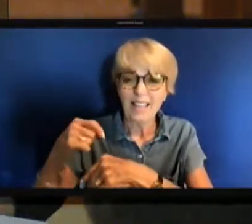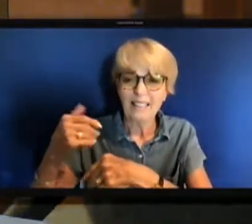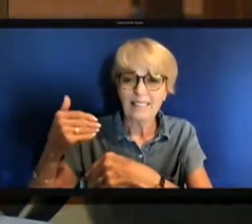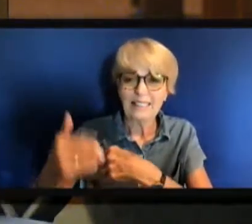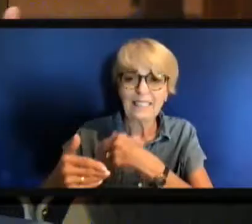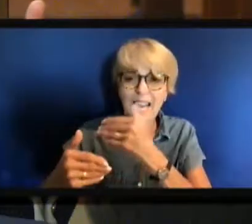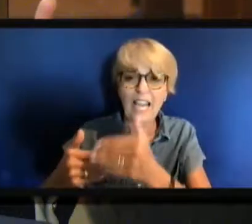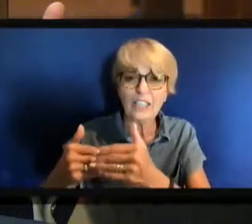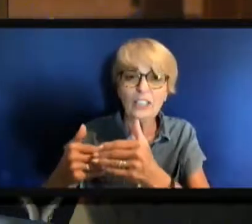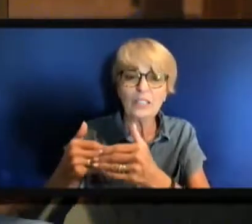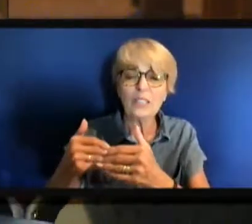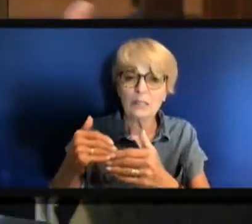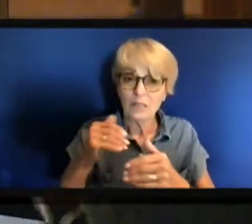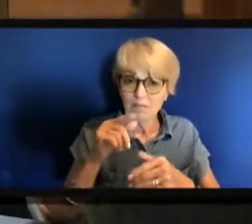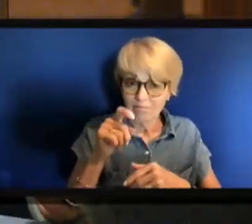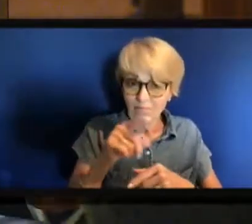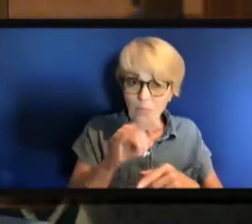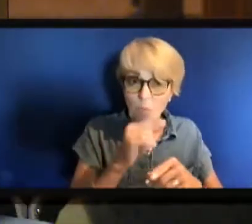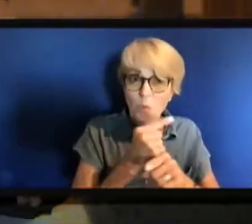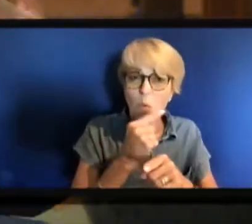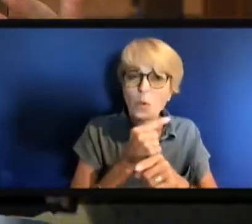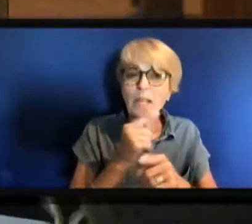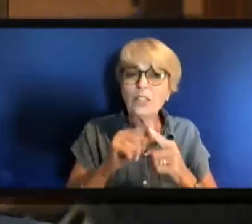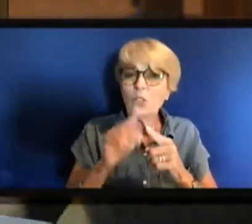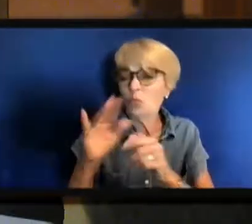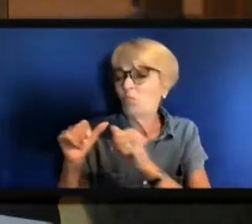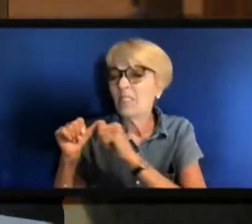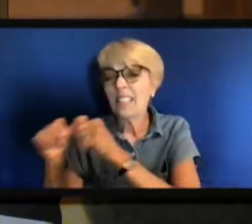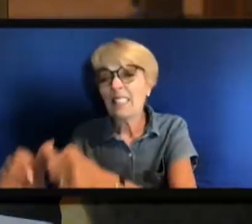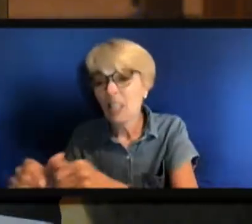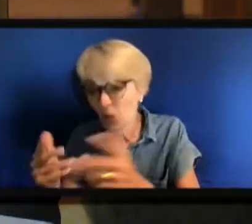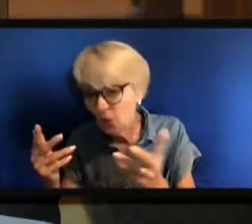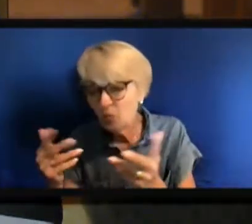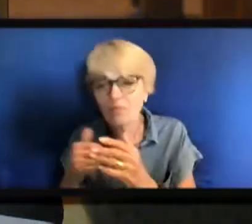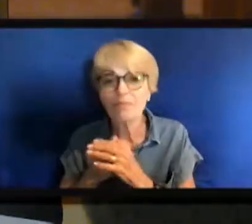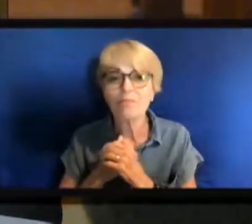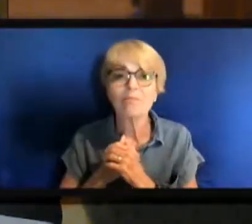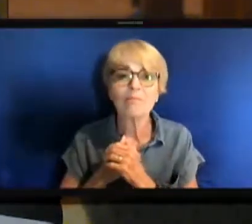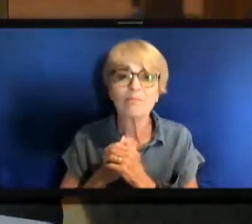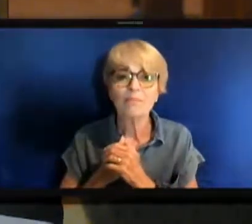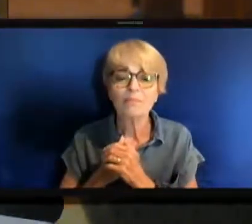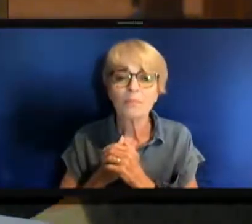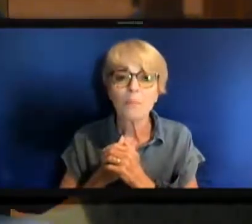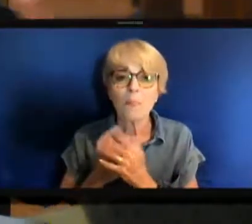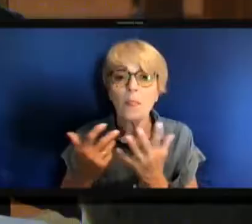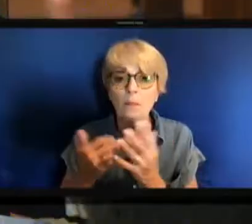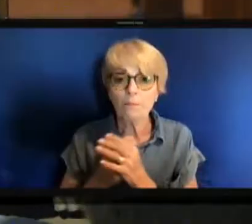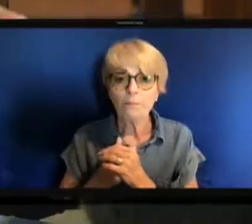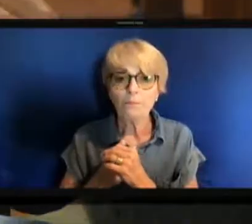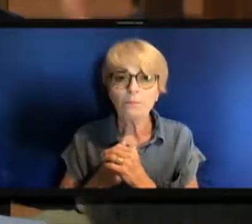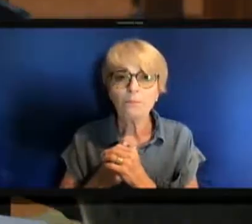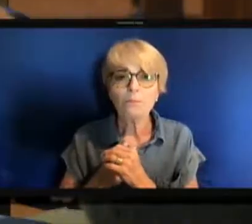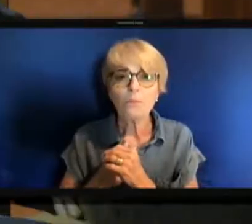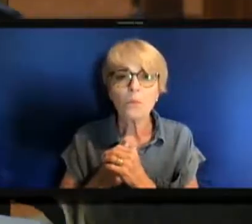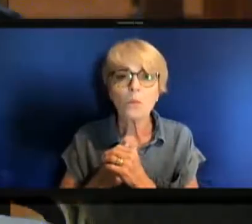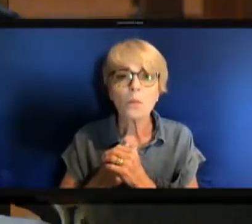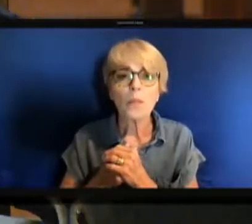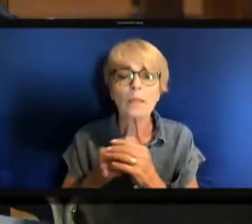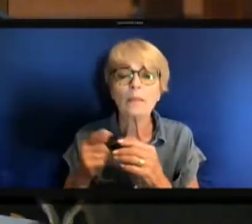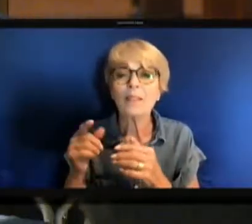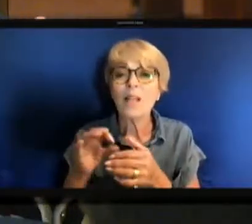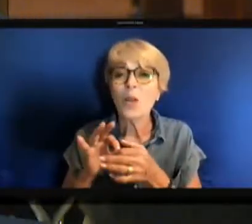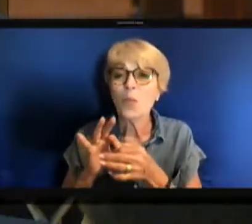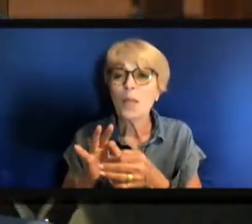appropriate to just go for continuation, and we suggest a new bid. But in terms of